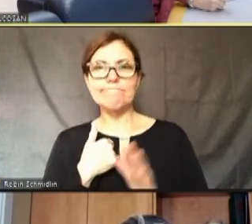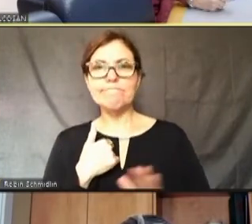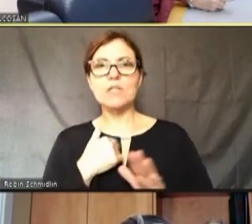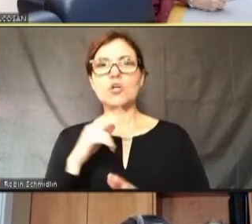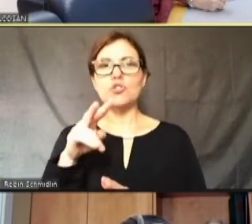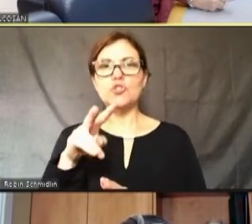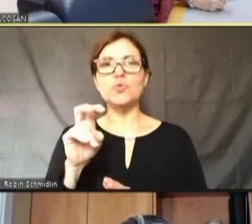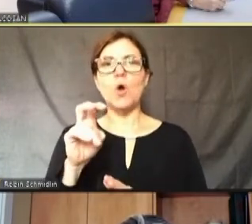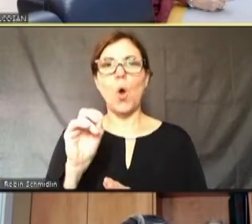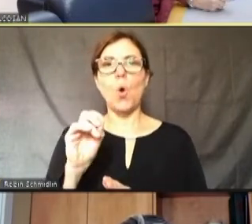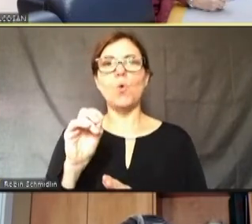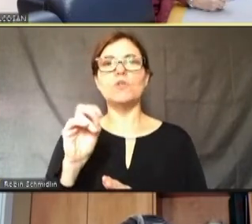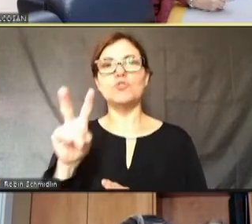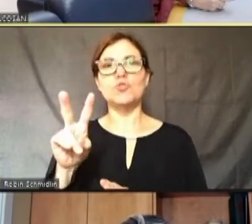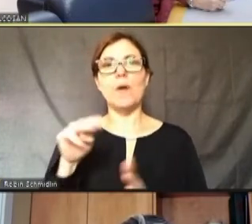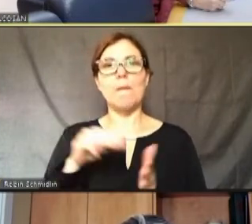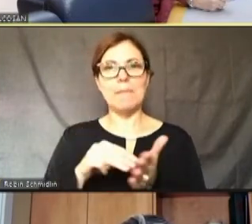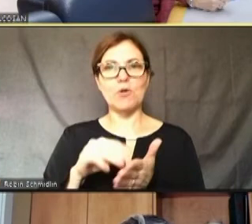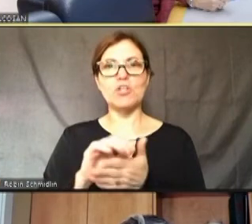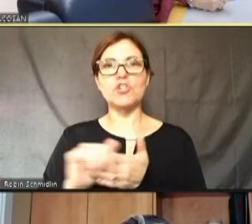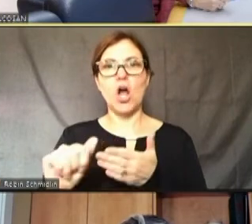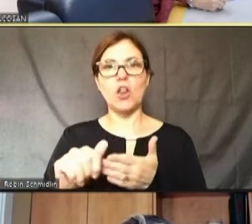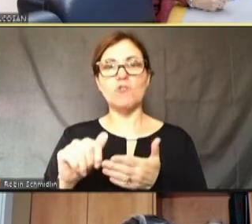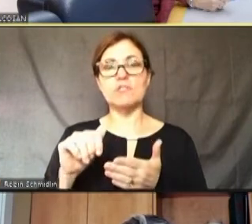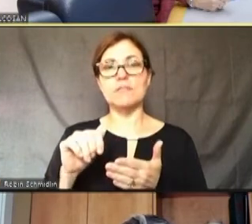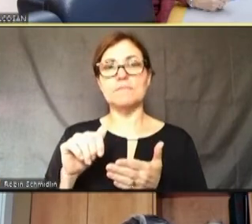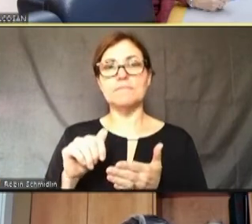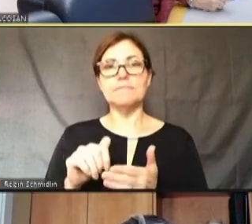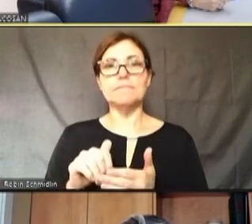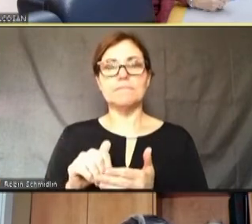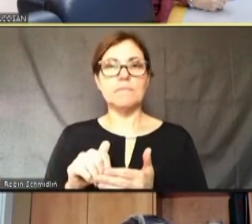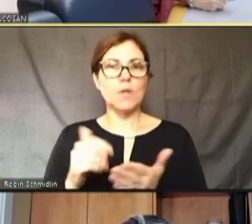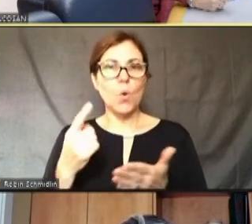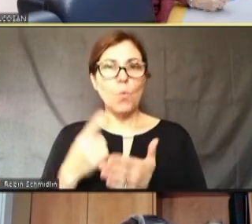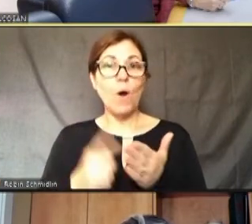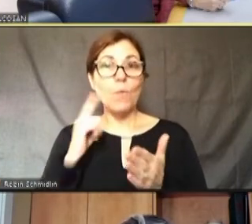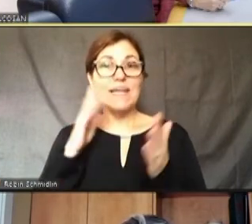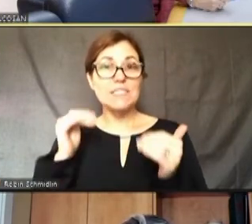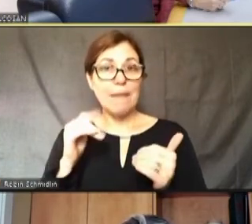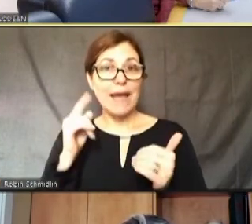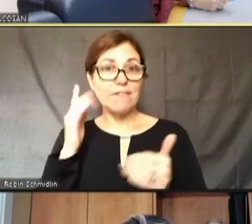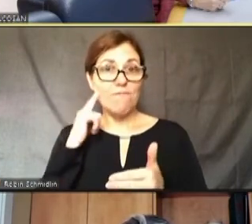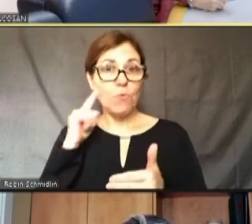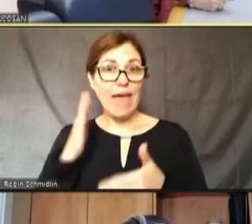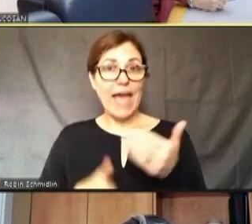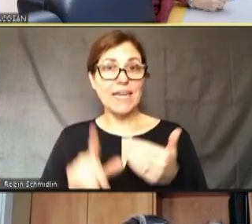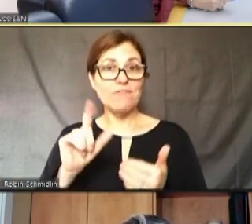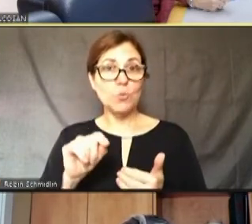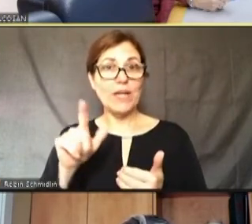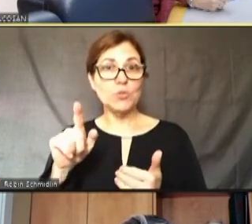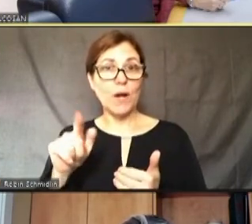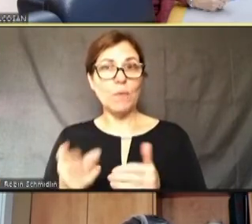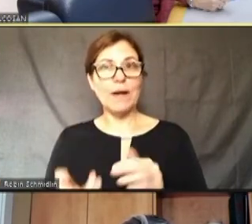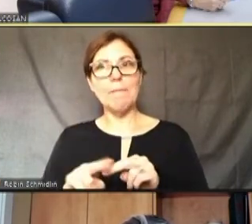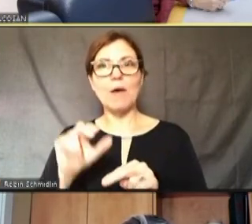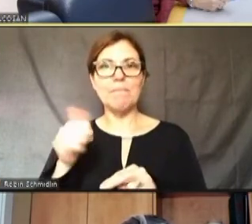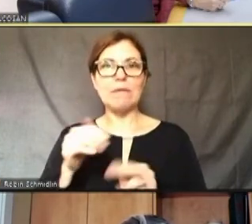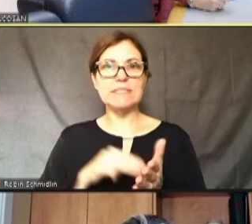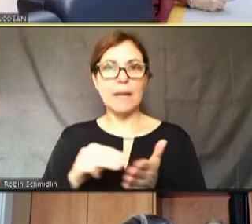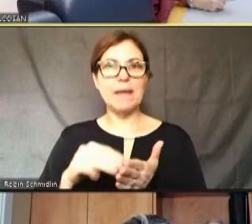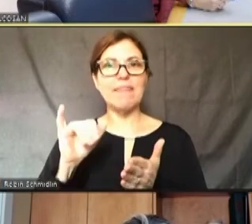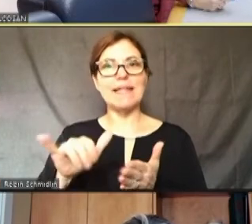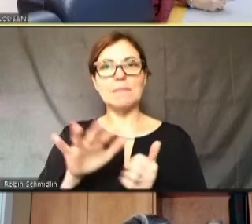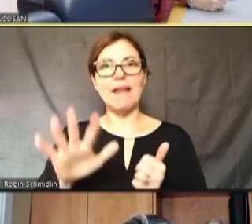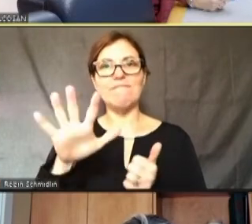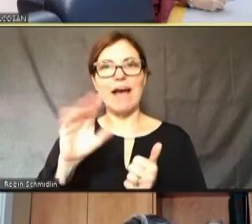is up about $10 million from where we expect to end for 2021. That is about a 5% increase.